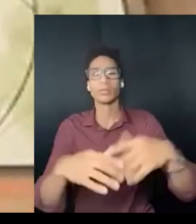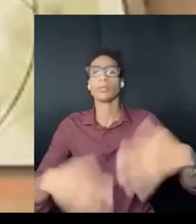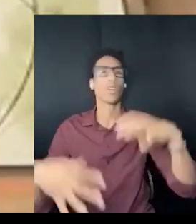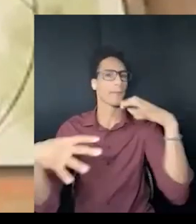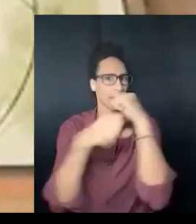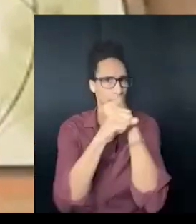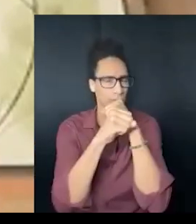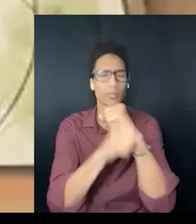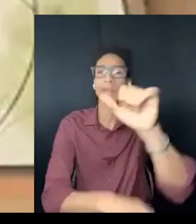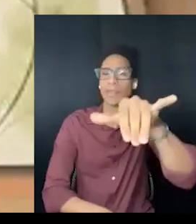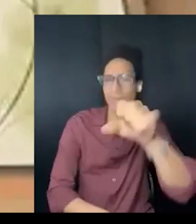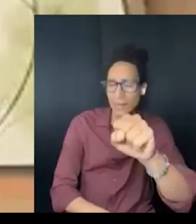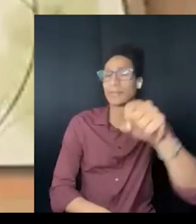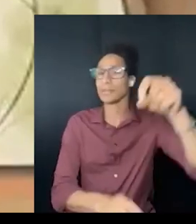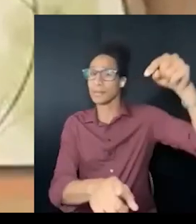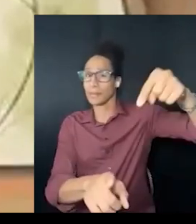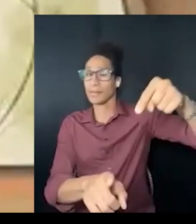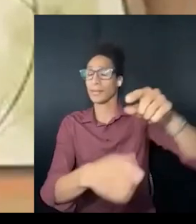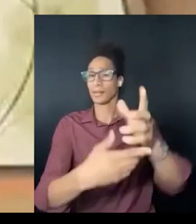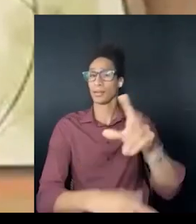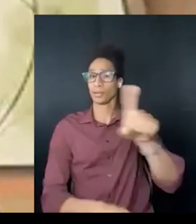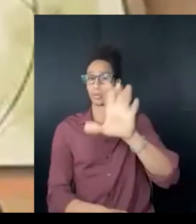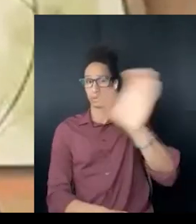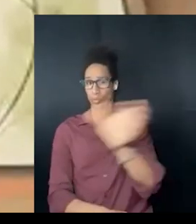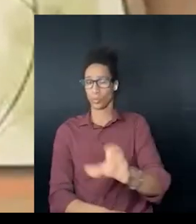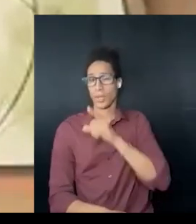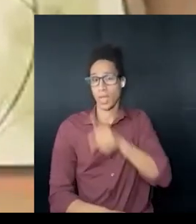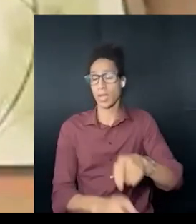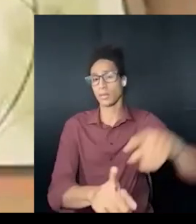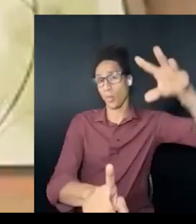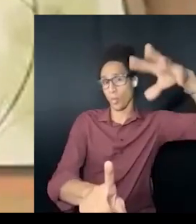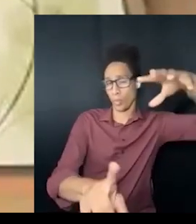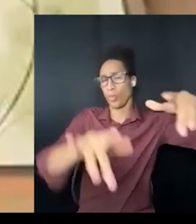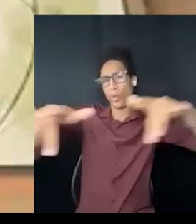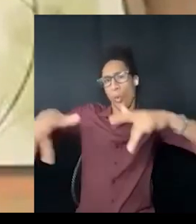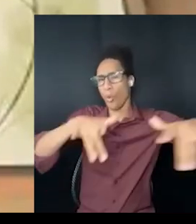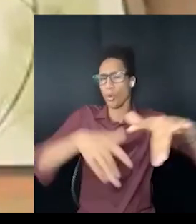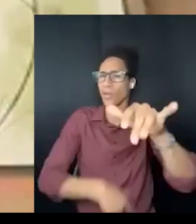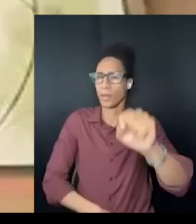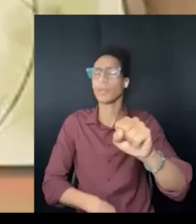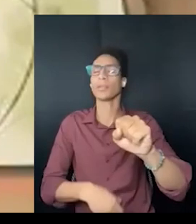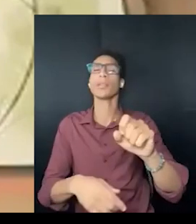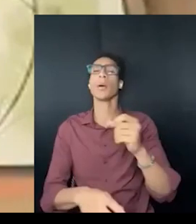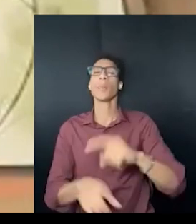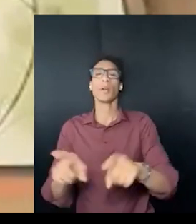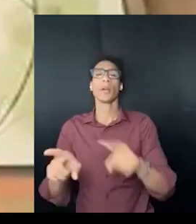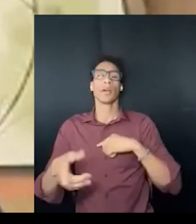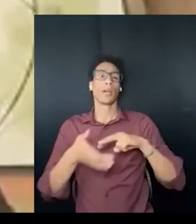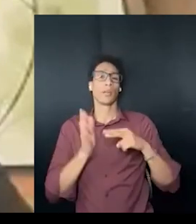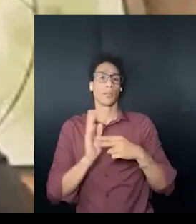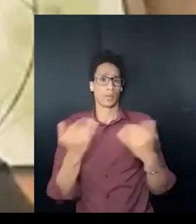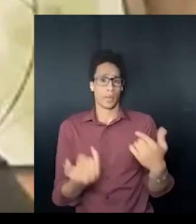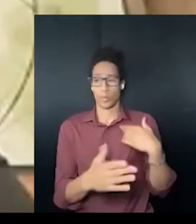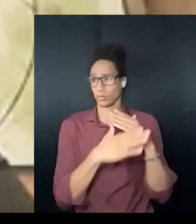recorded and strict confidentiality is not applicable, I am suggesting that as we share our experiences of this event